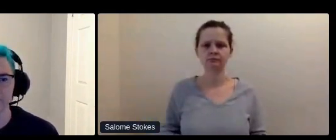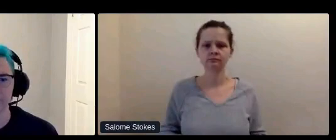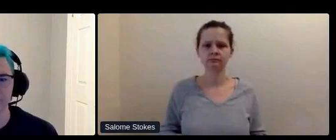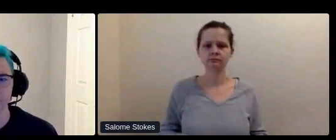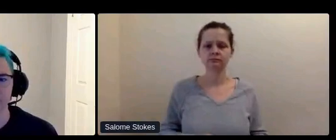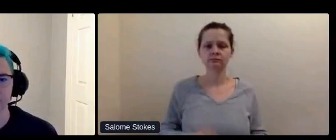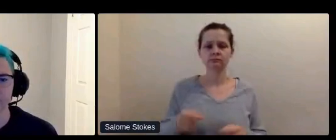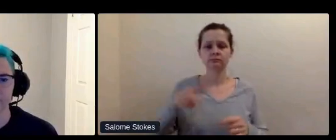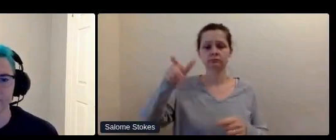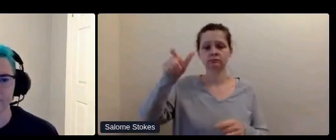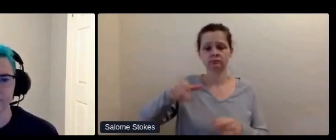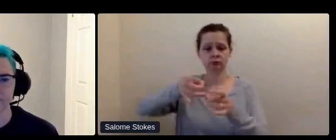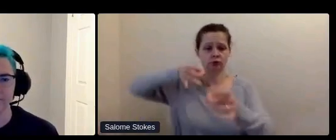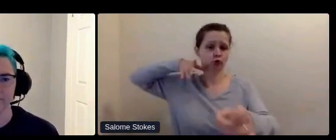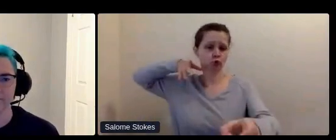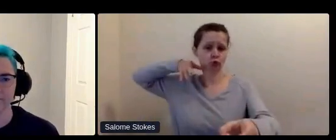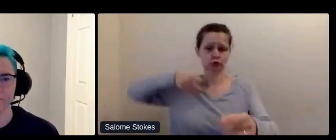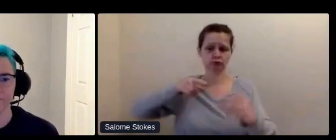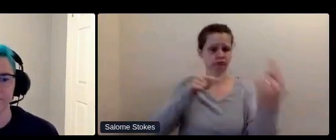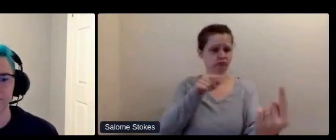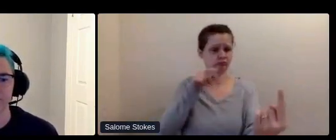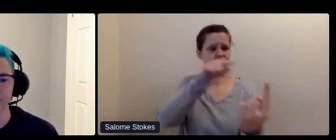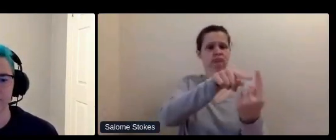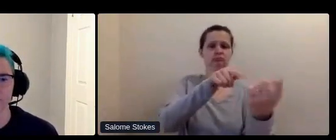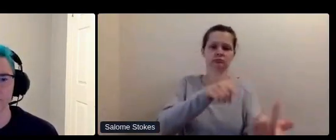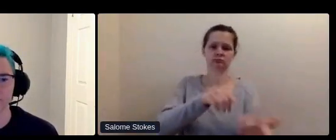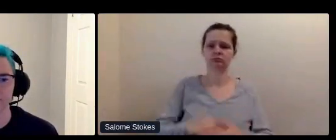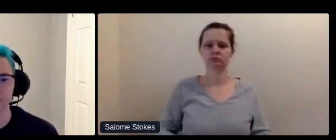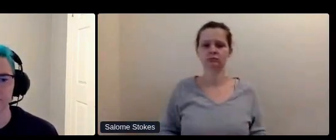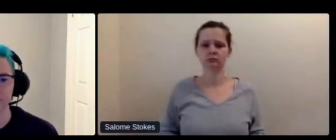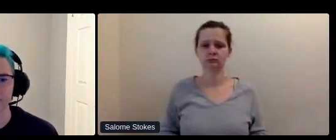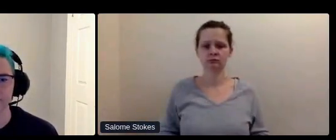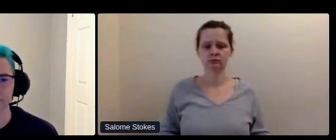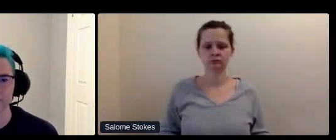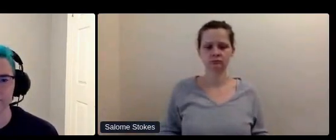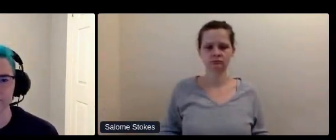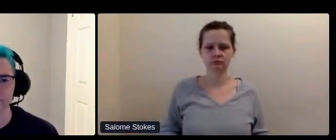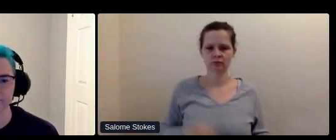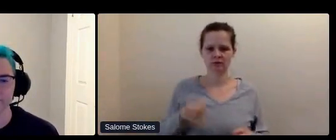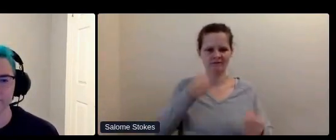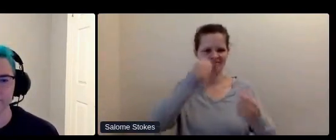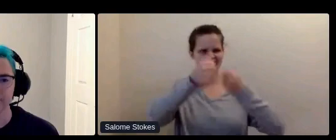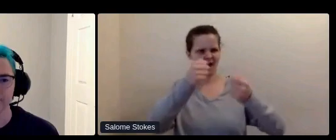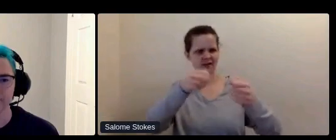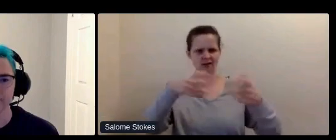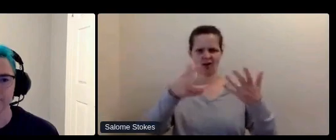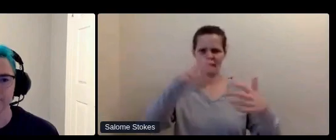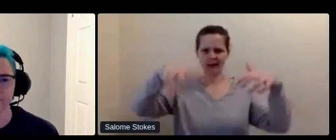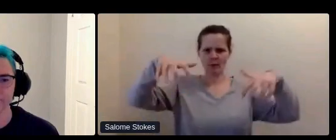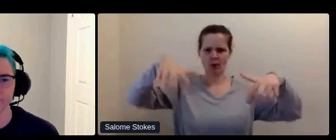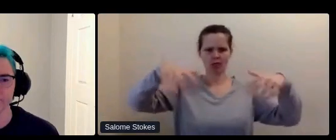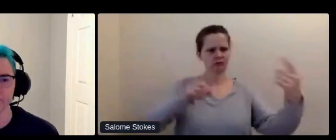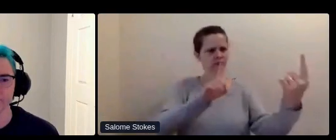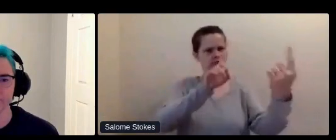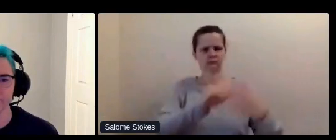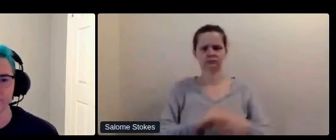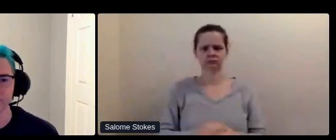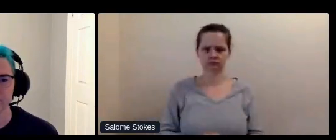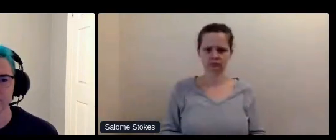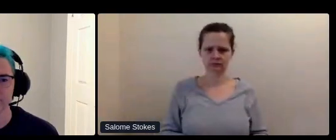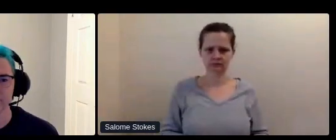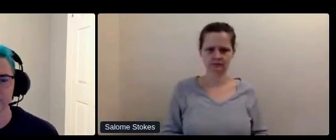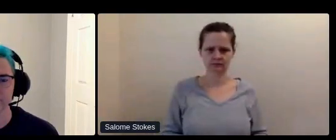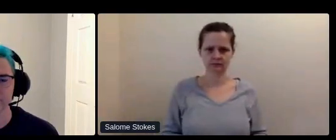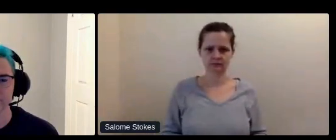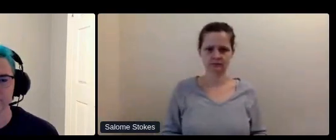prayed to you? Kratos encounters a magma creature. Can you even imagine that kind of love? No! Blades of chaos erupt in fire.